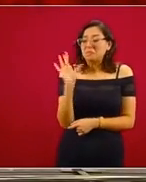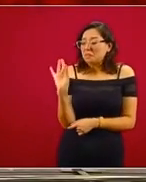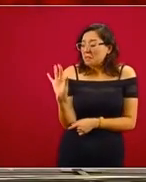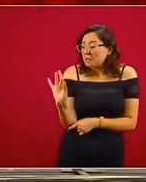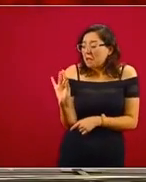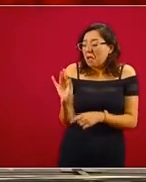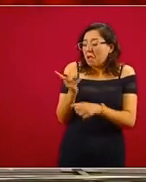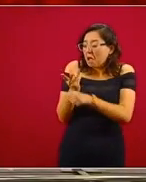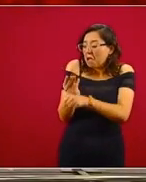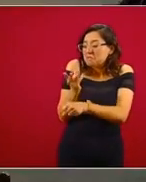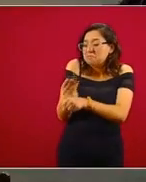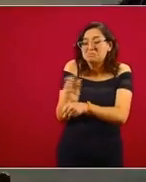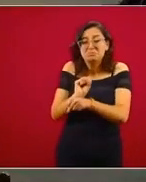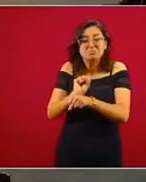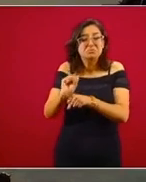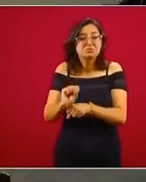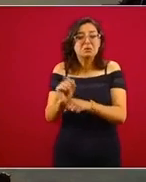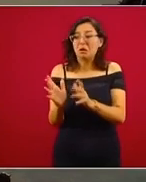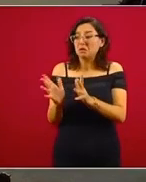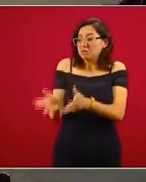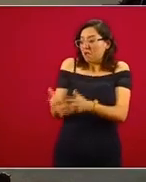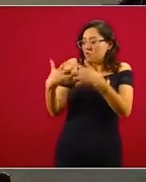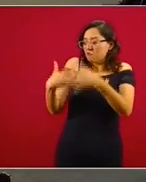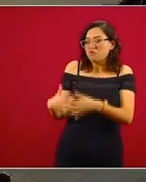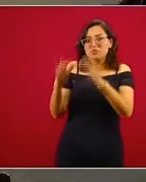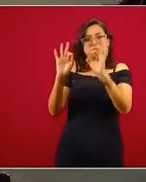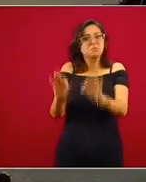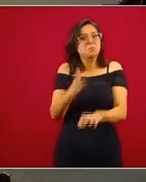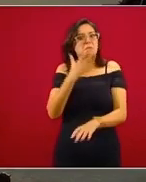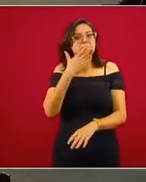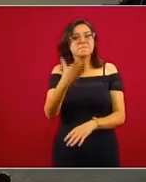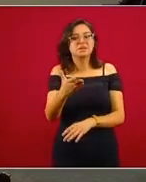un transistor, a little botón, un piece. transistor, una So pieza. with the Y support